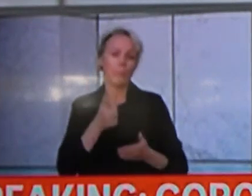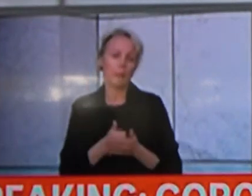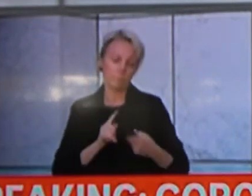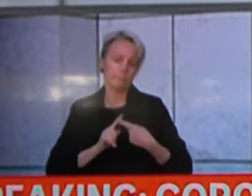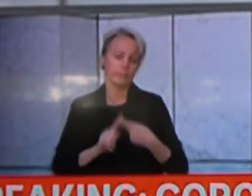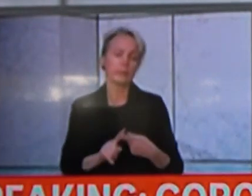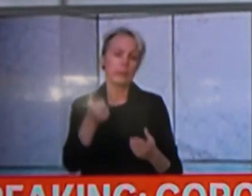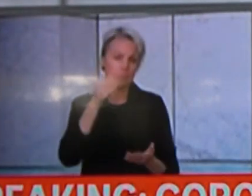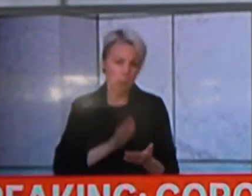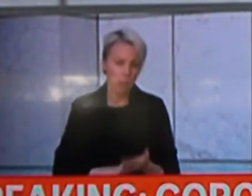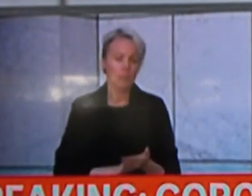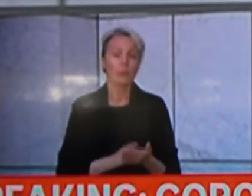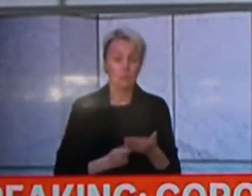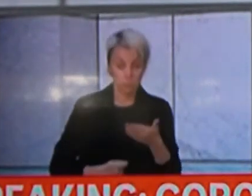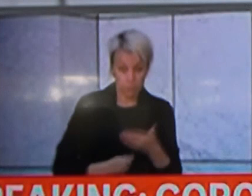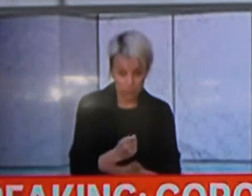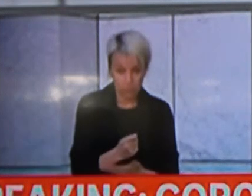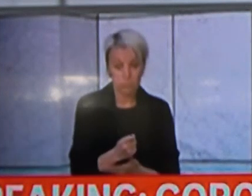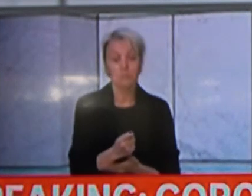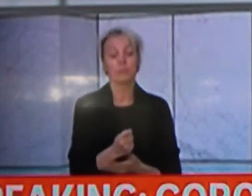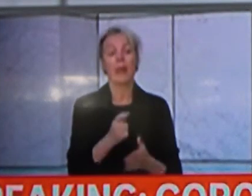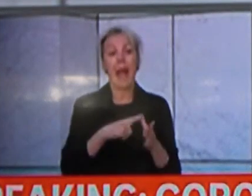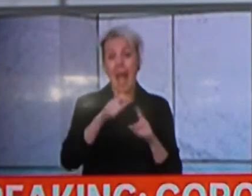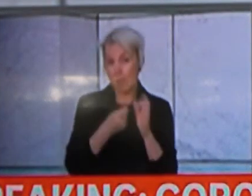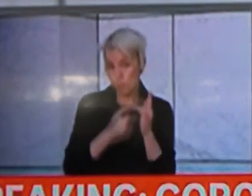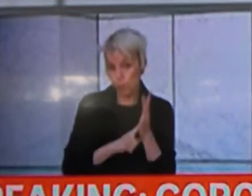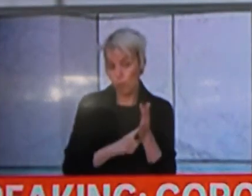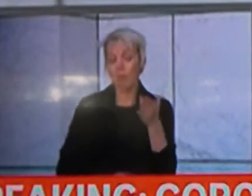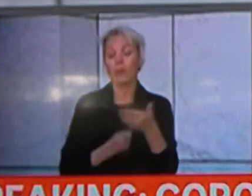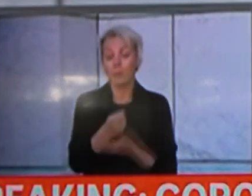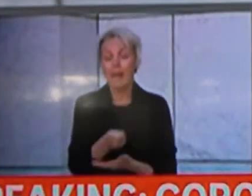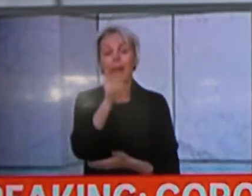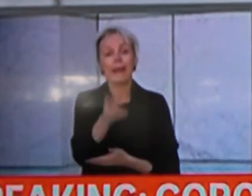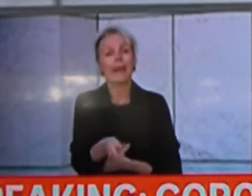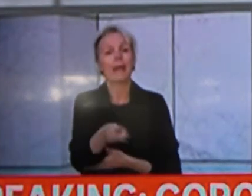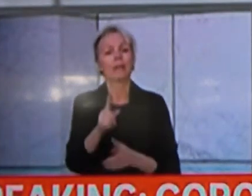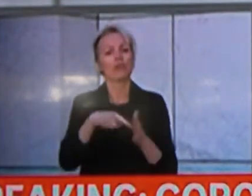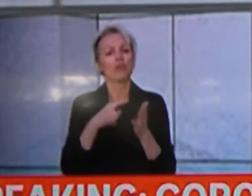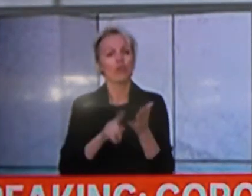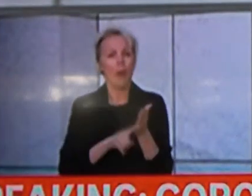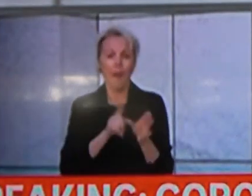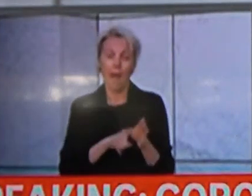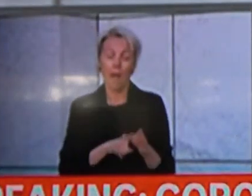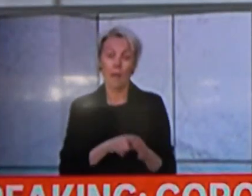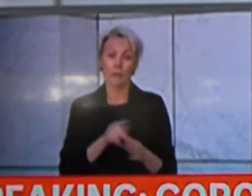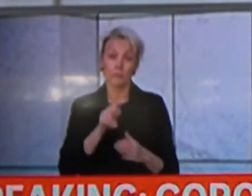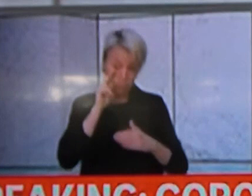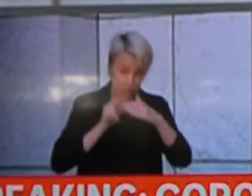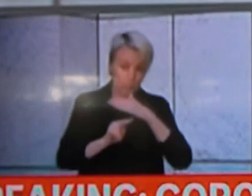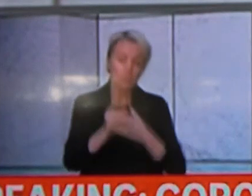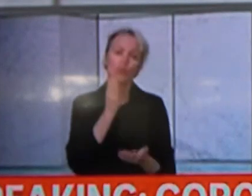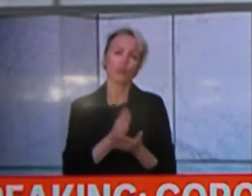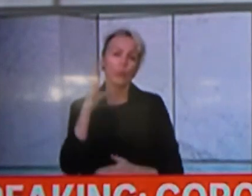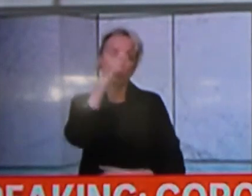we'll have another payment now scheduled for July, this is for the next quarter. This is clearly saying that we expect this to go on for some